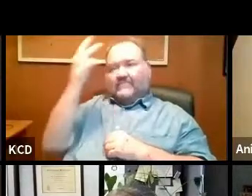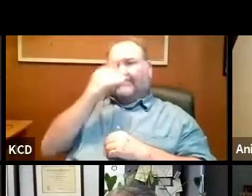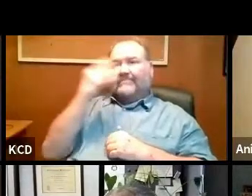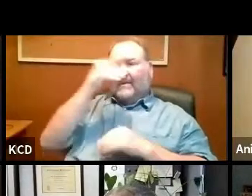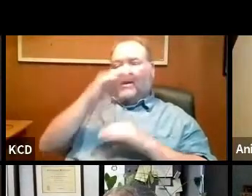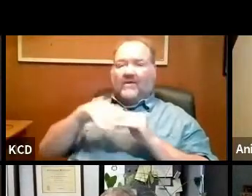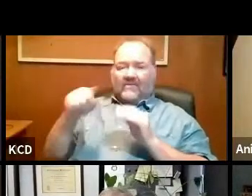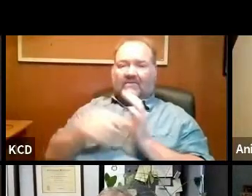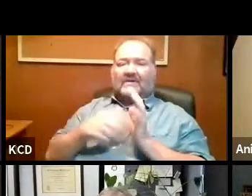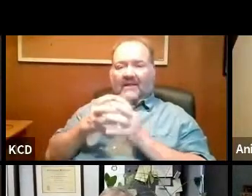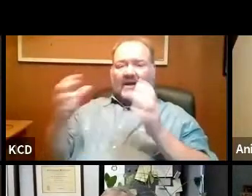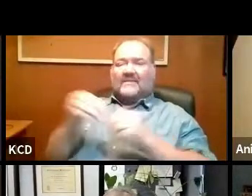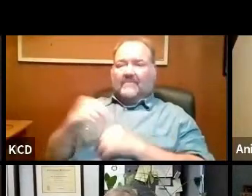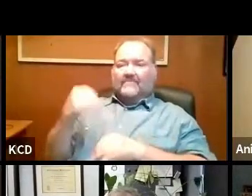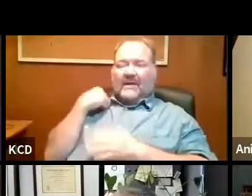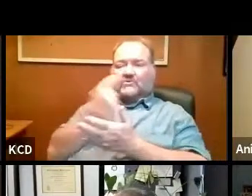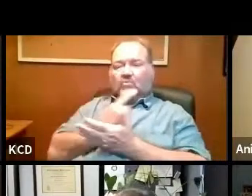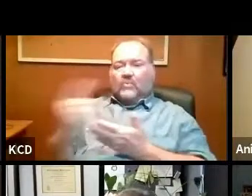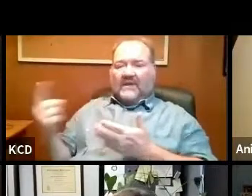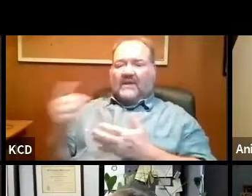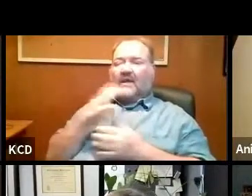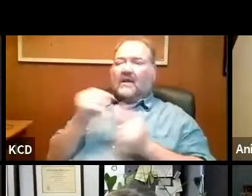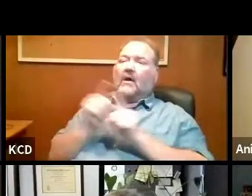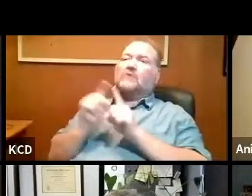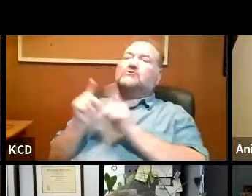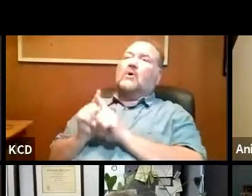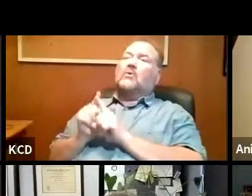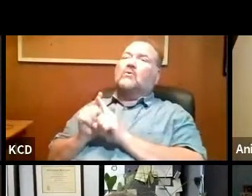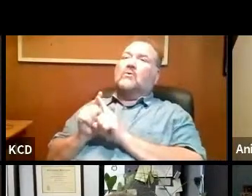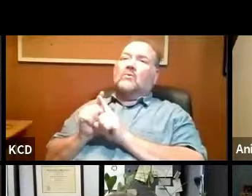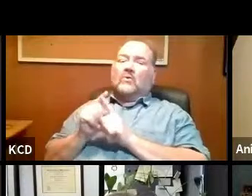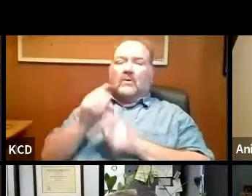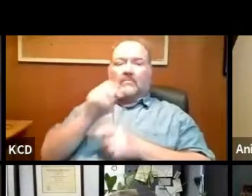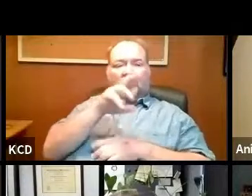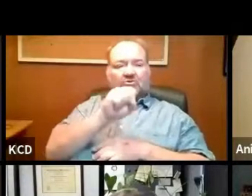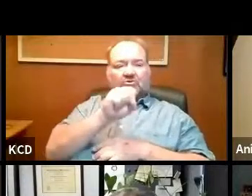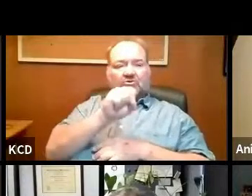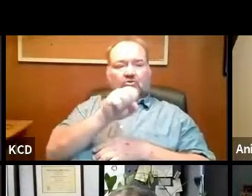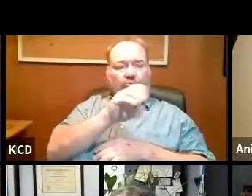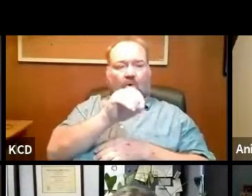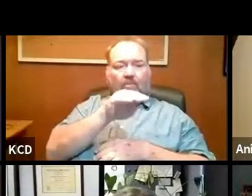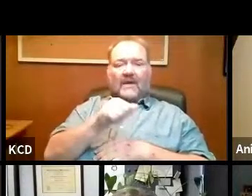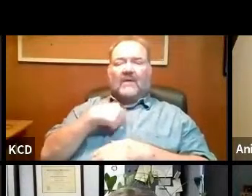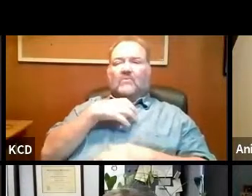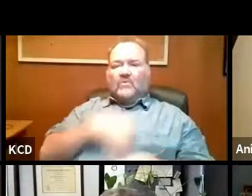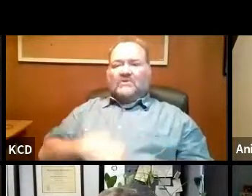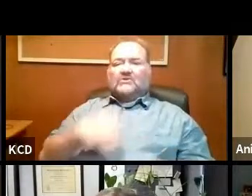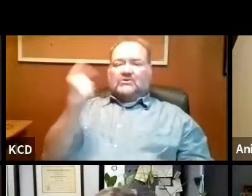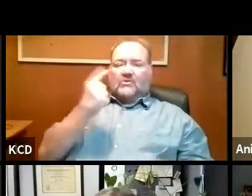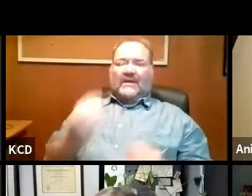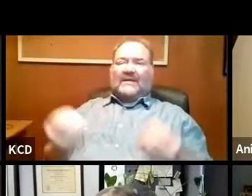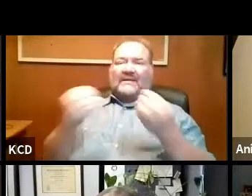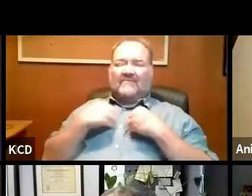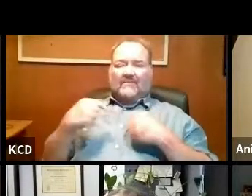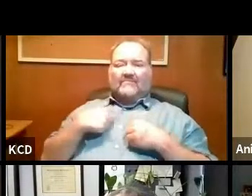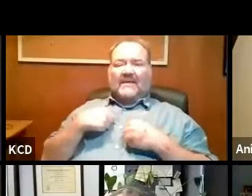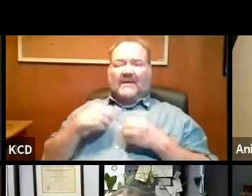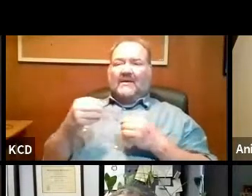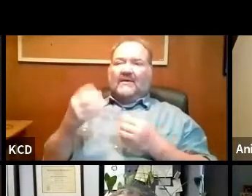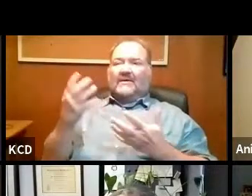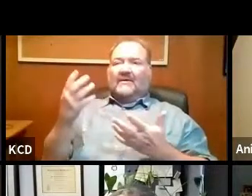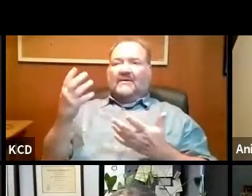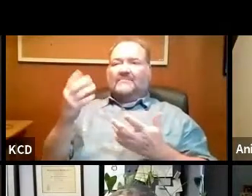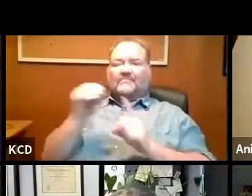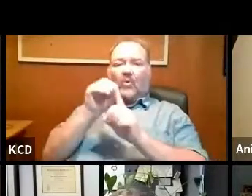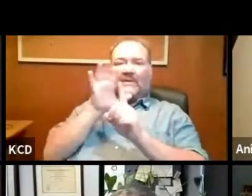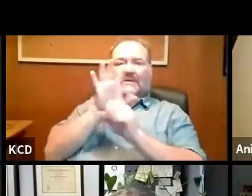a decent bit in the past week. And this also, Ms. Roma, I wish somebody had given me a little bit of an orientation as